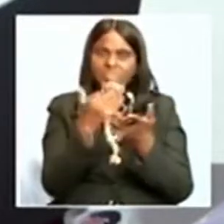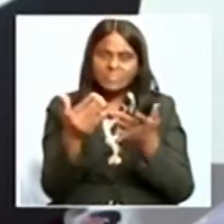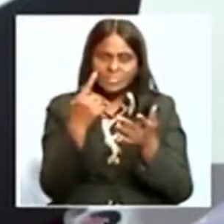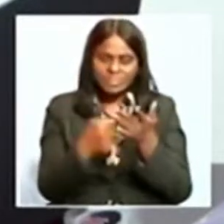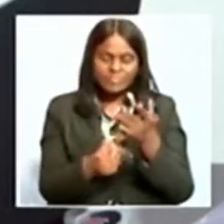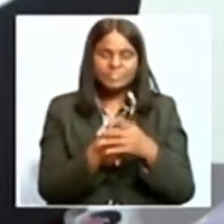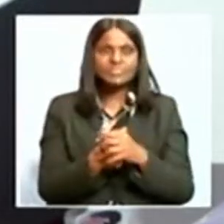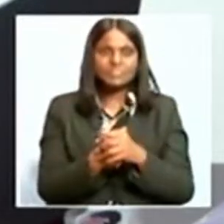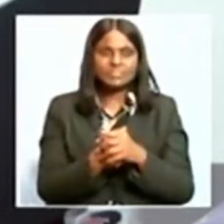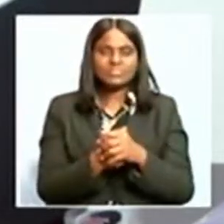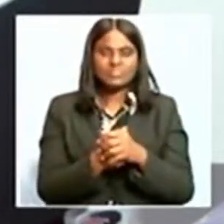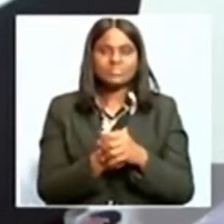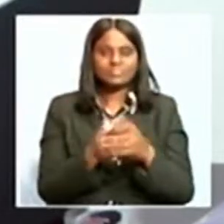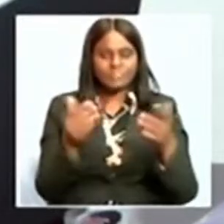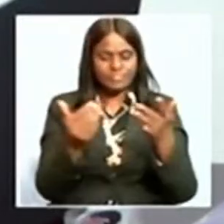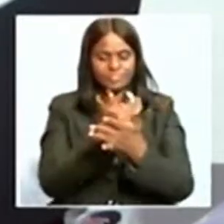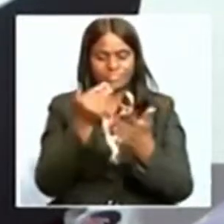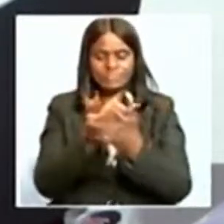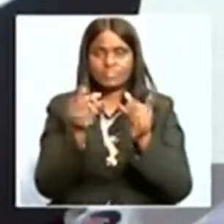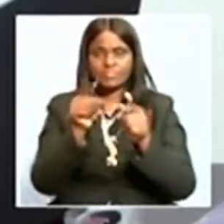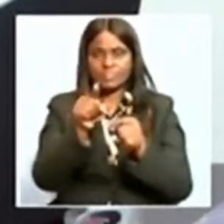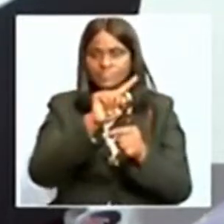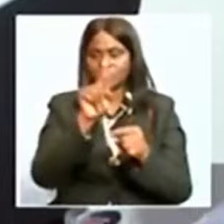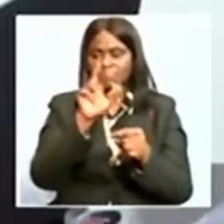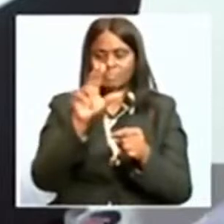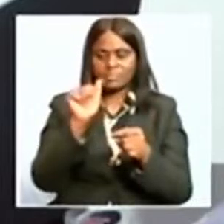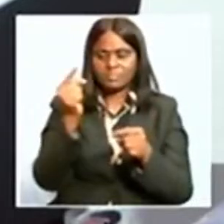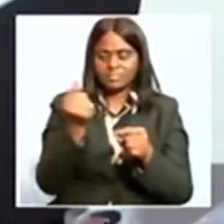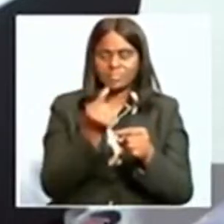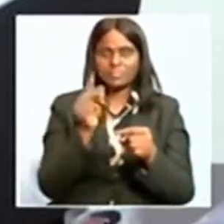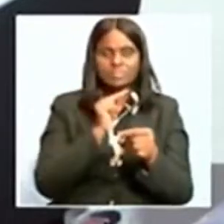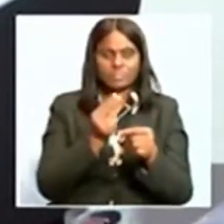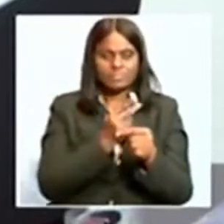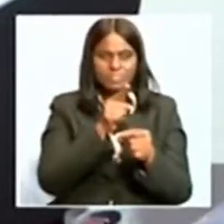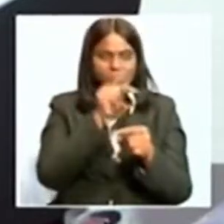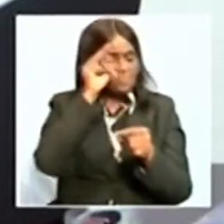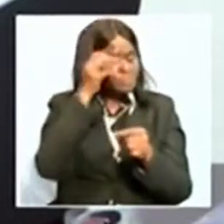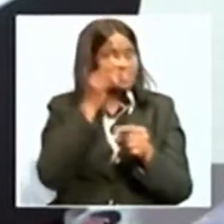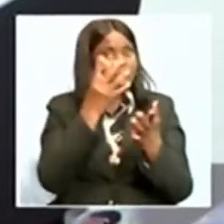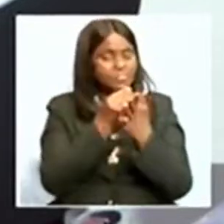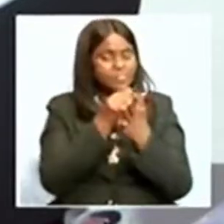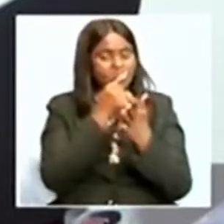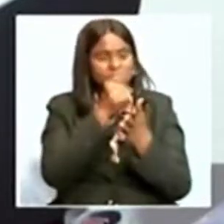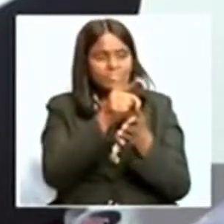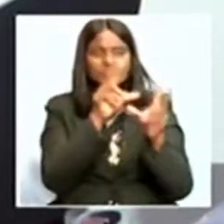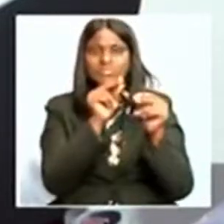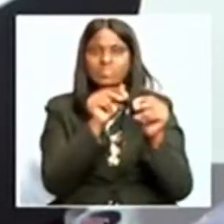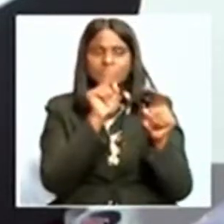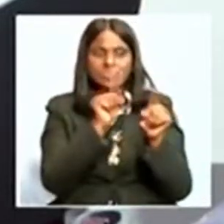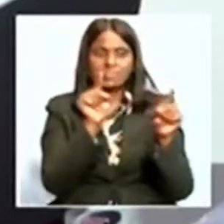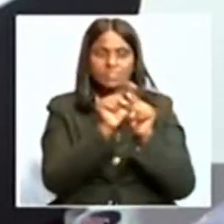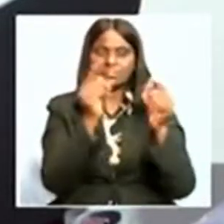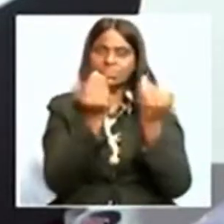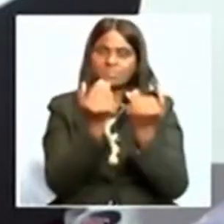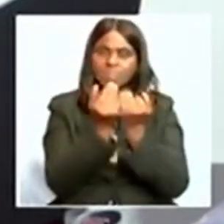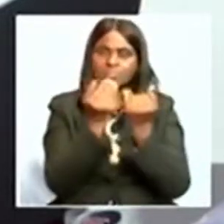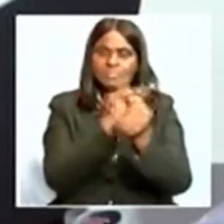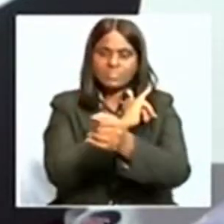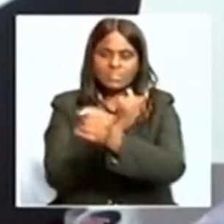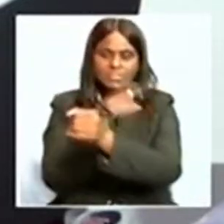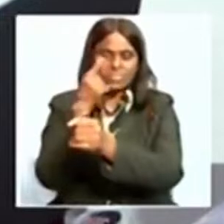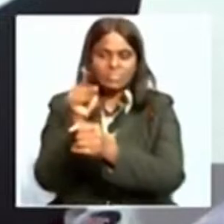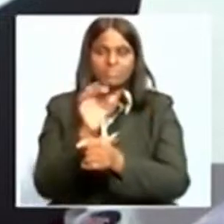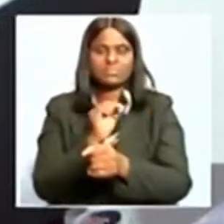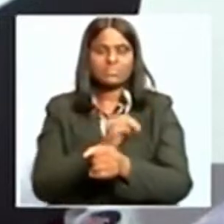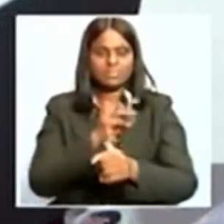that is new. So when ZRA came to us and Ministry of Finance to say that, no, we're seeking for immunity for our